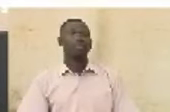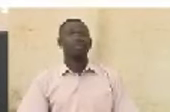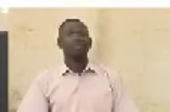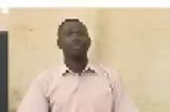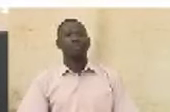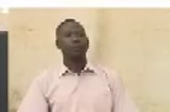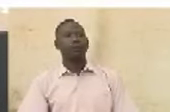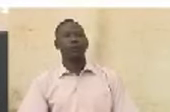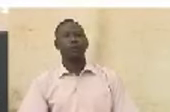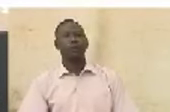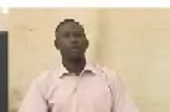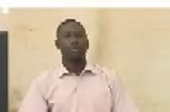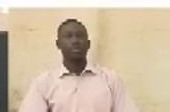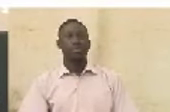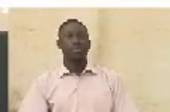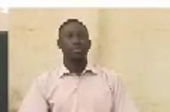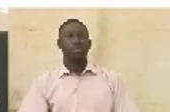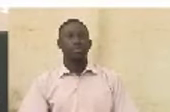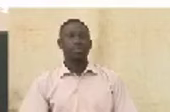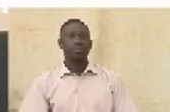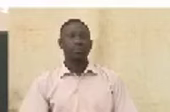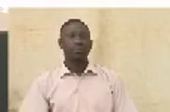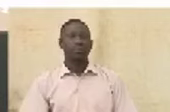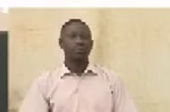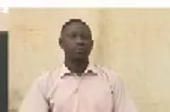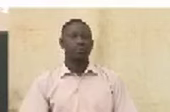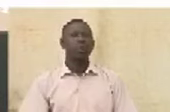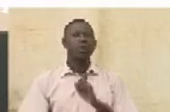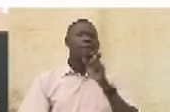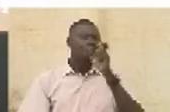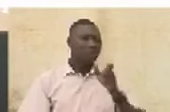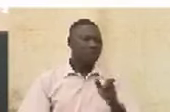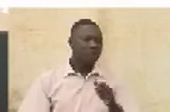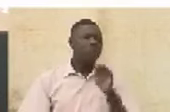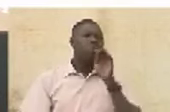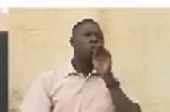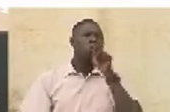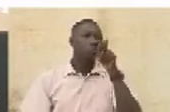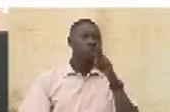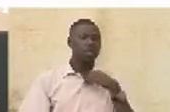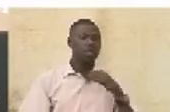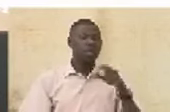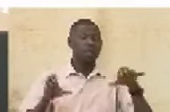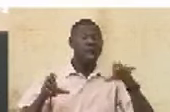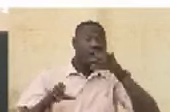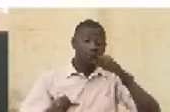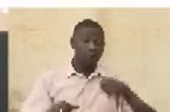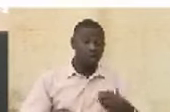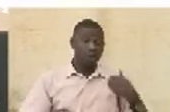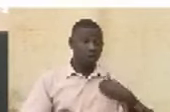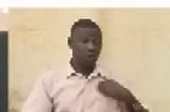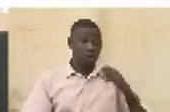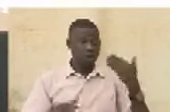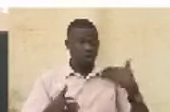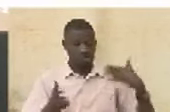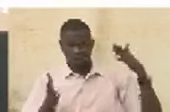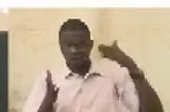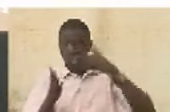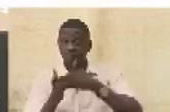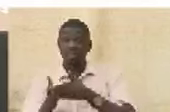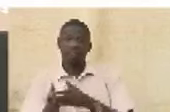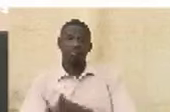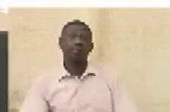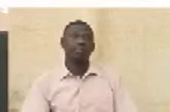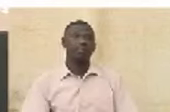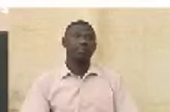baliya. Someone called to inform you that the witch hunters were coming. Moye kuma ni telephone ra ko ko nyambwa de malal kanale. Prior to